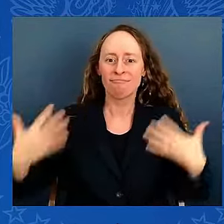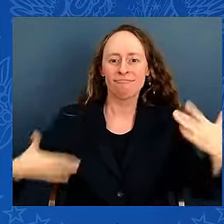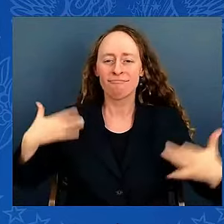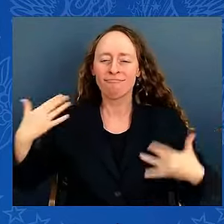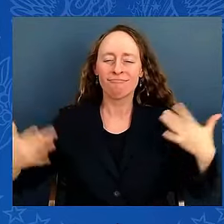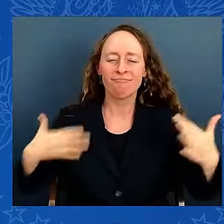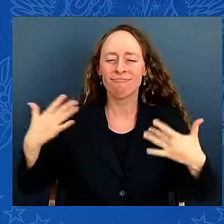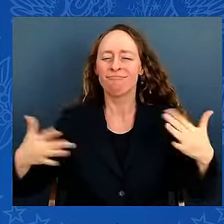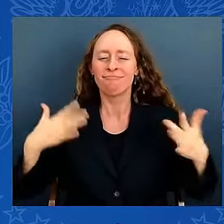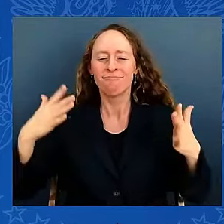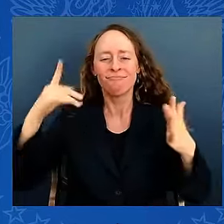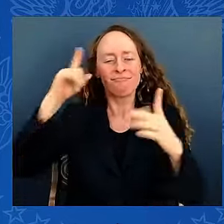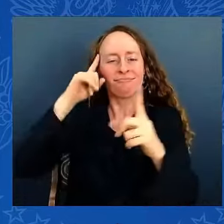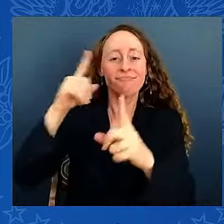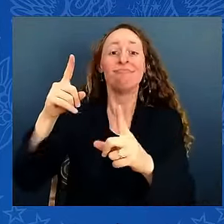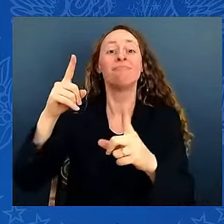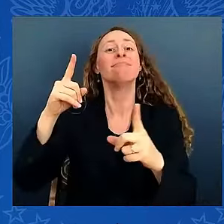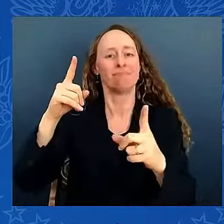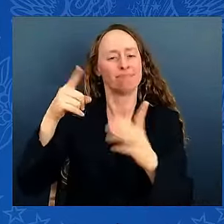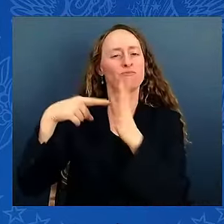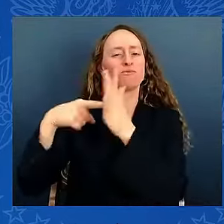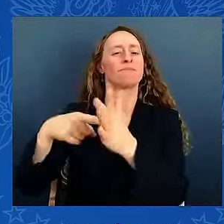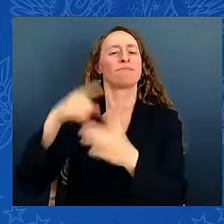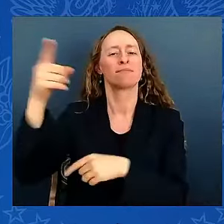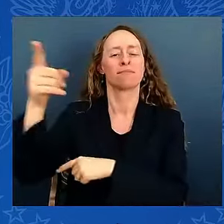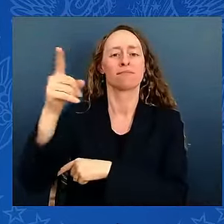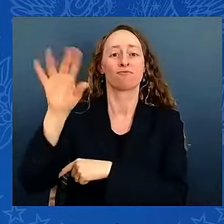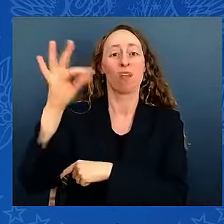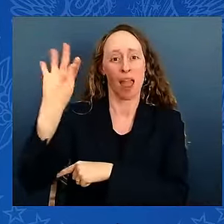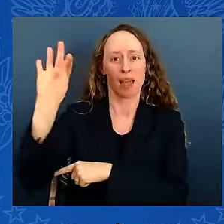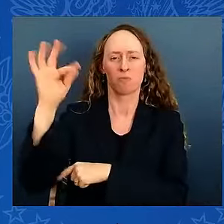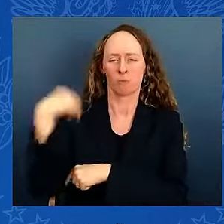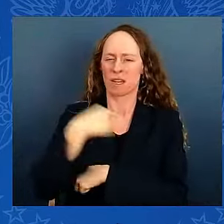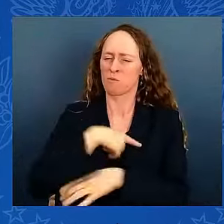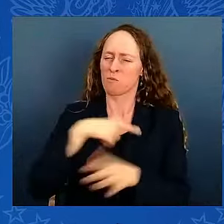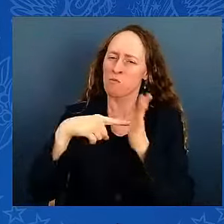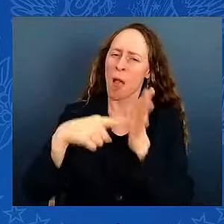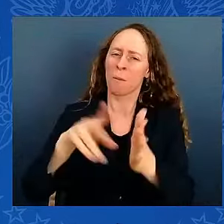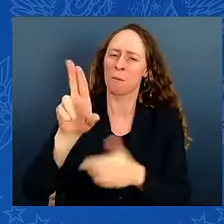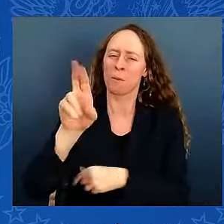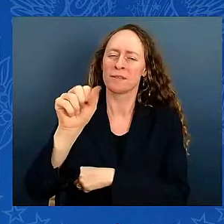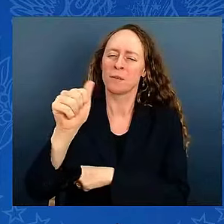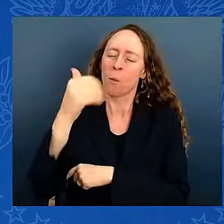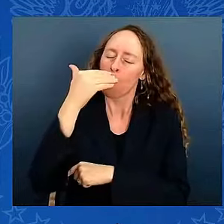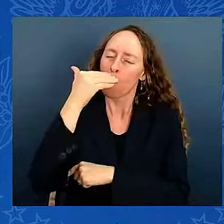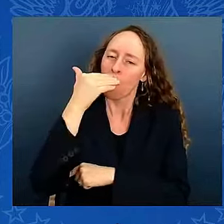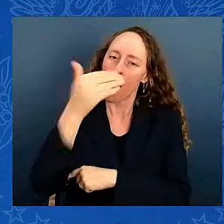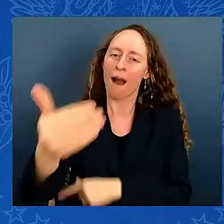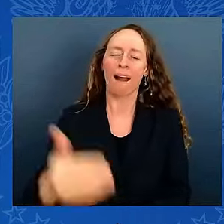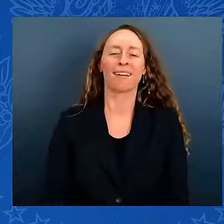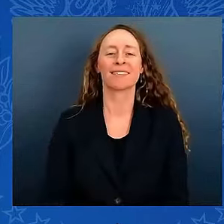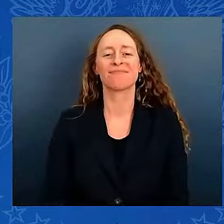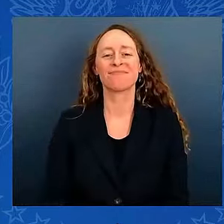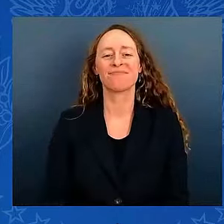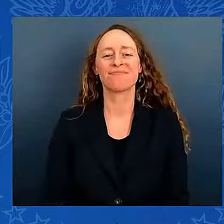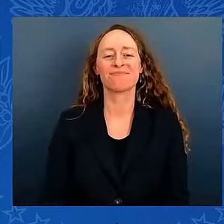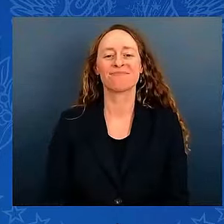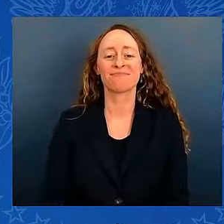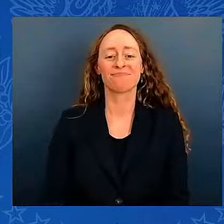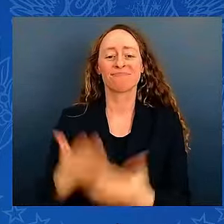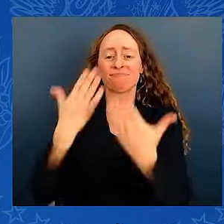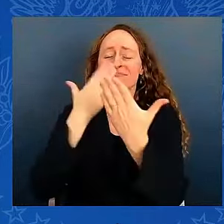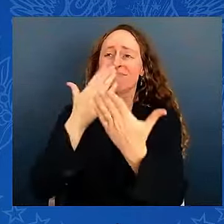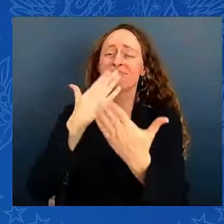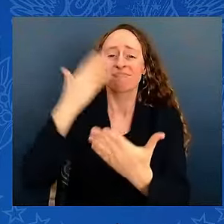excellence on the world stage. We express our gratitude to God, our families, friends, and loved